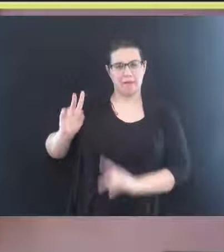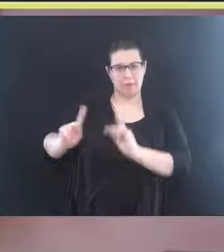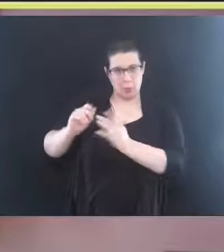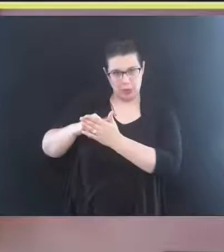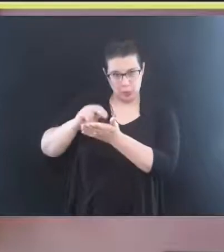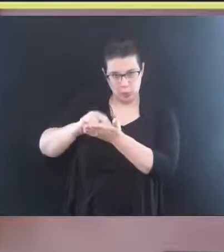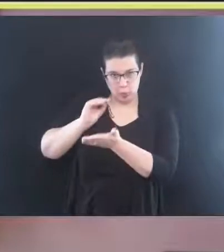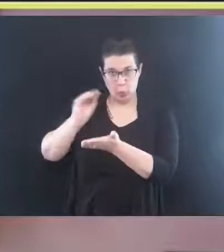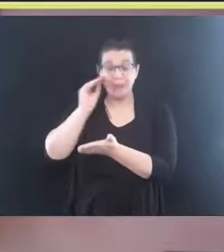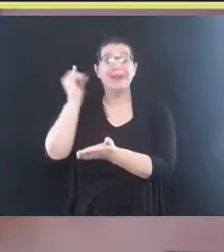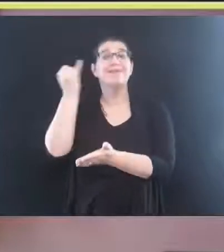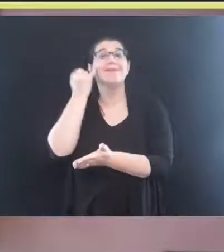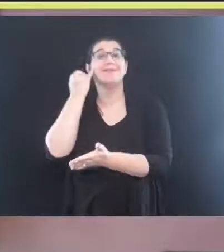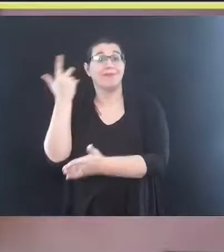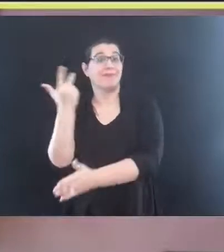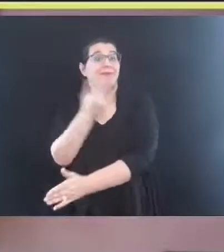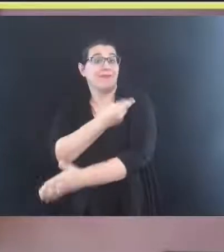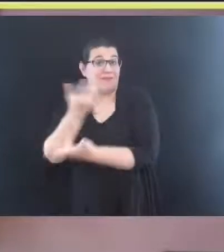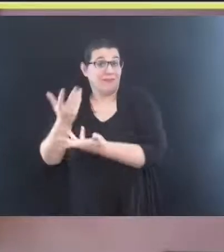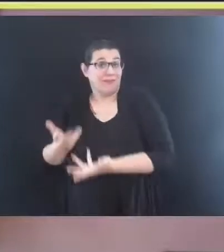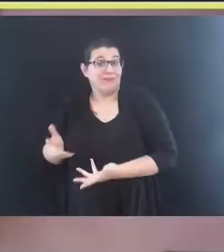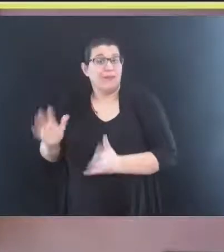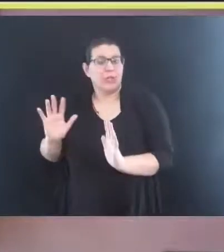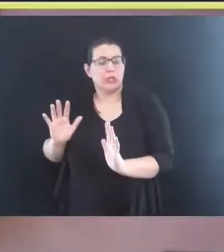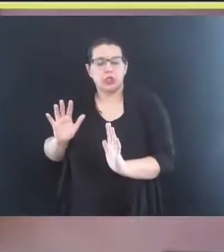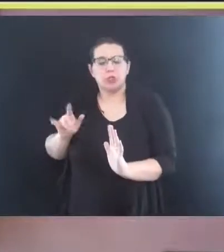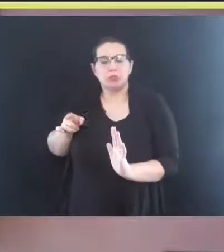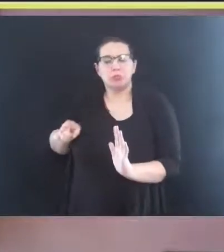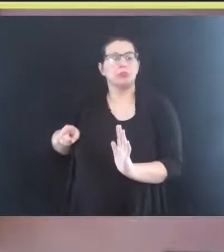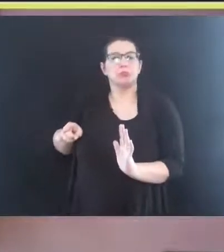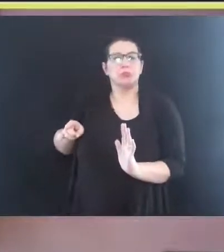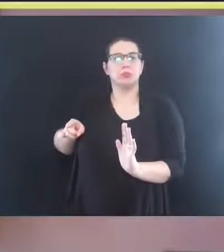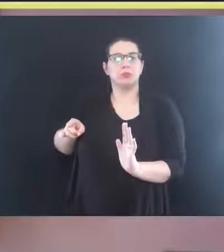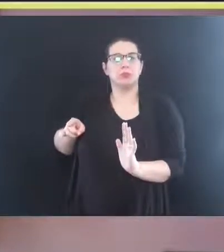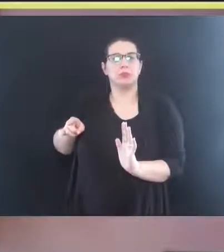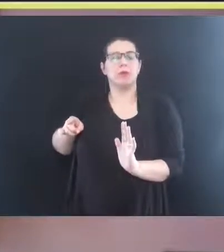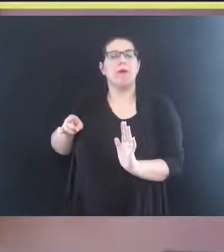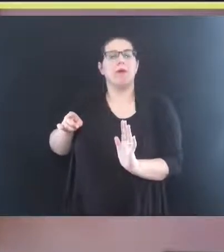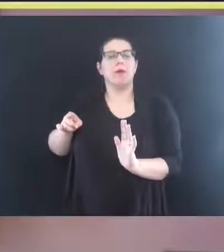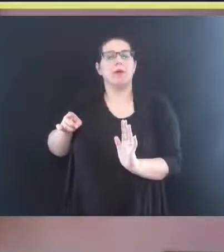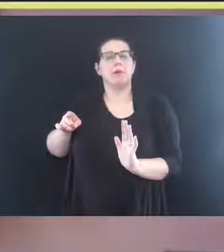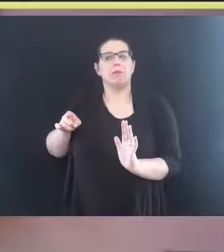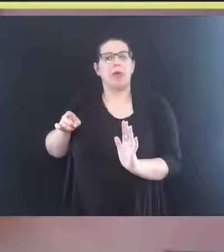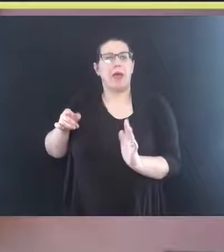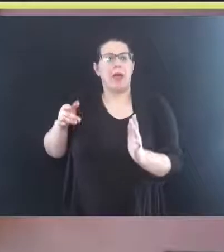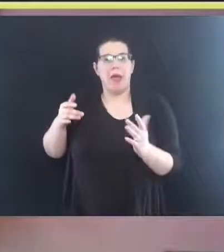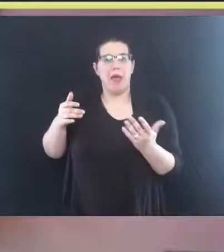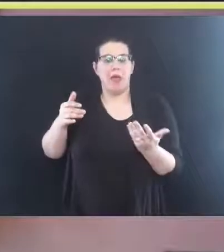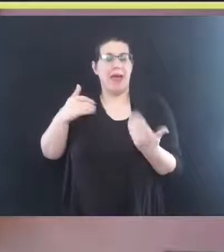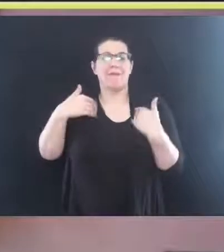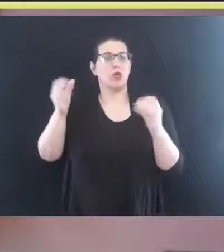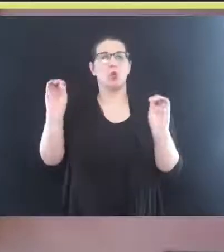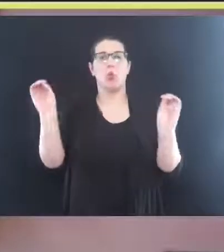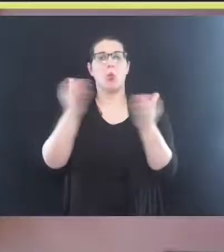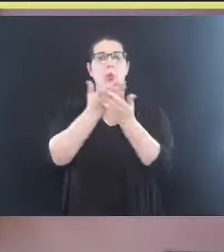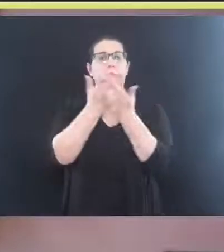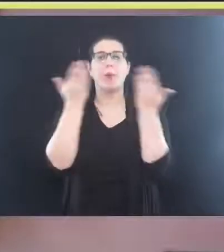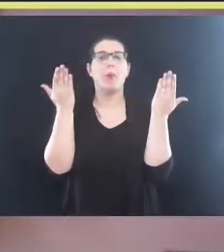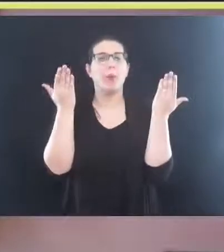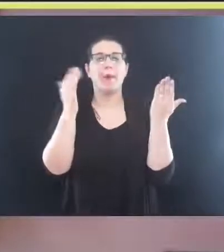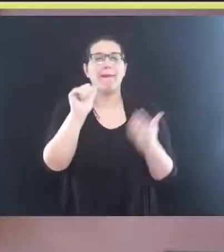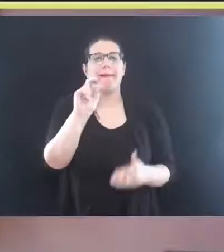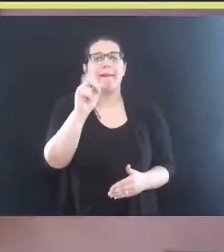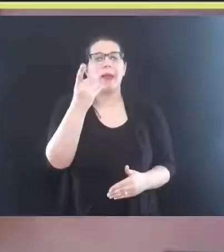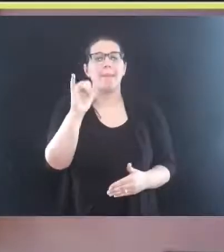who were vaccinated actually did not have a demonstrable antibody number left. And those people